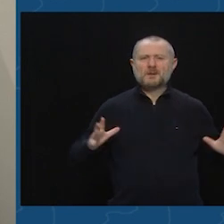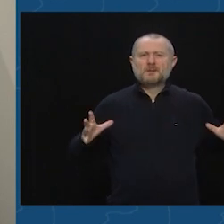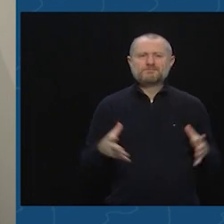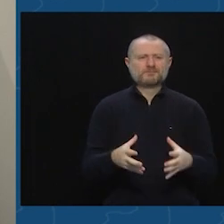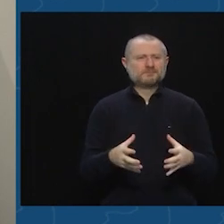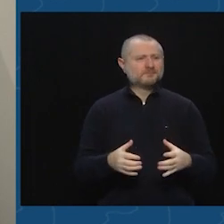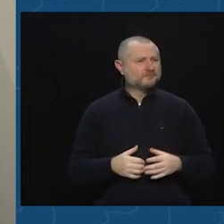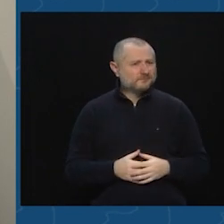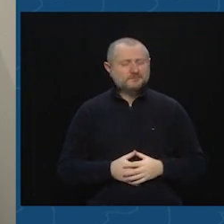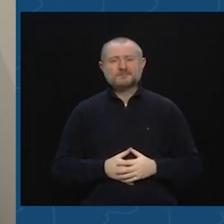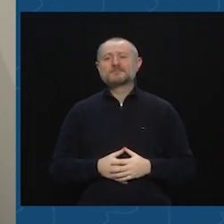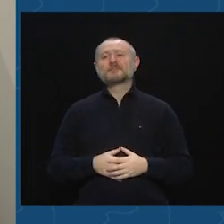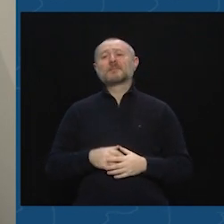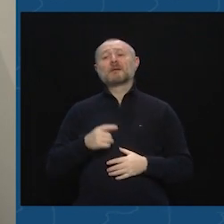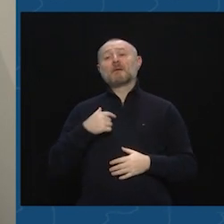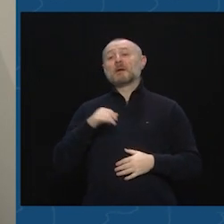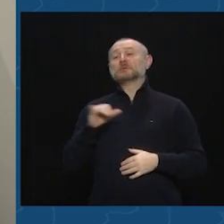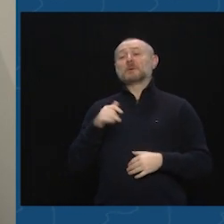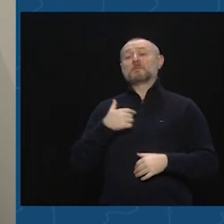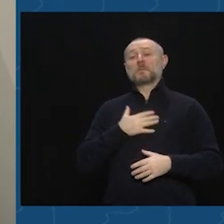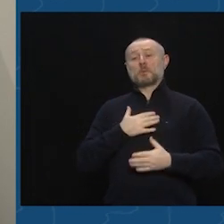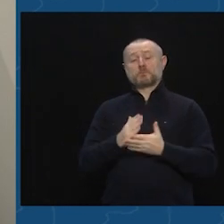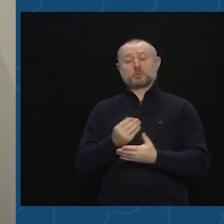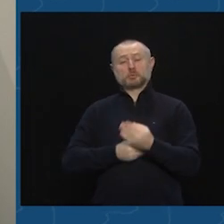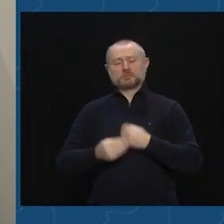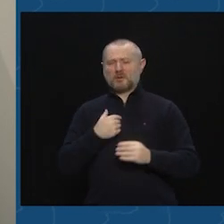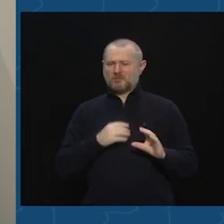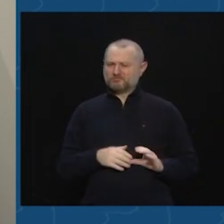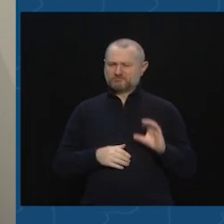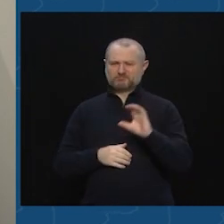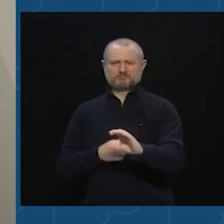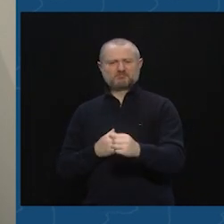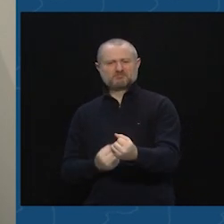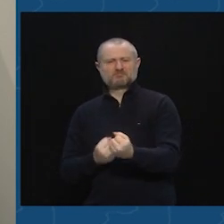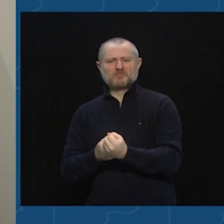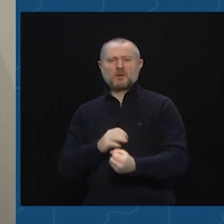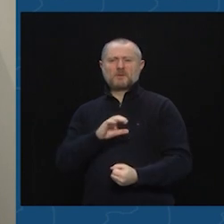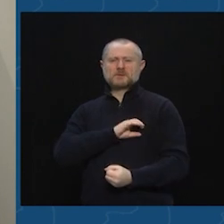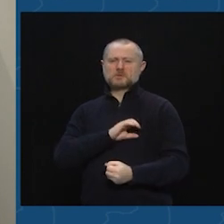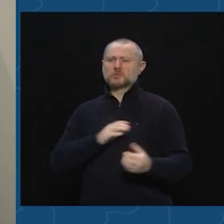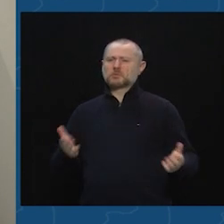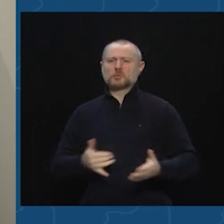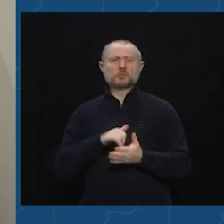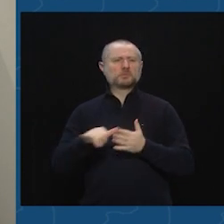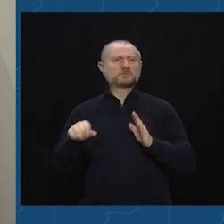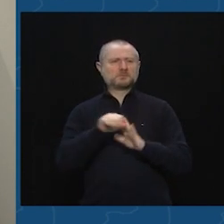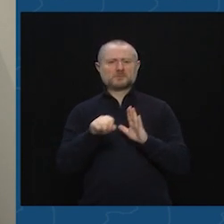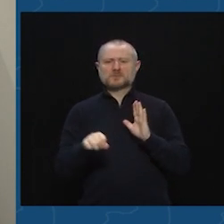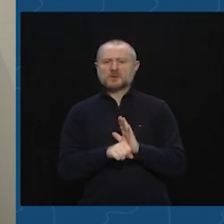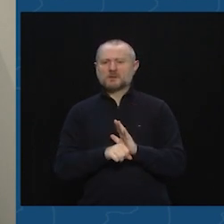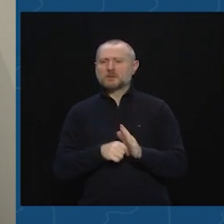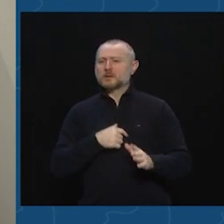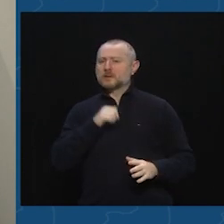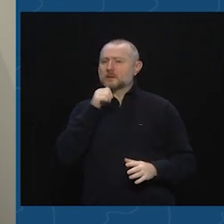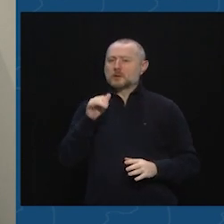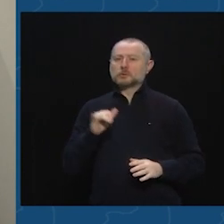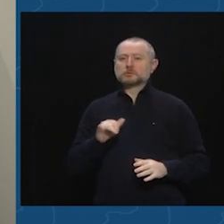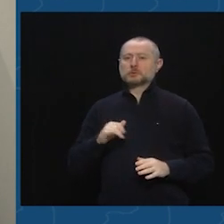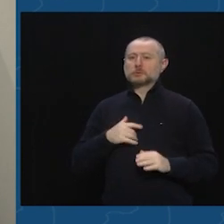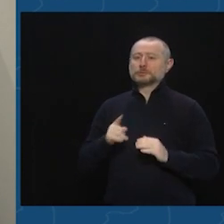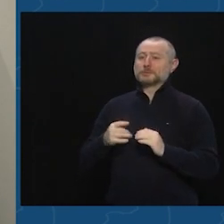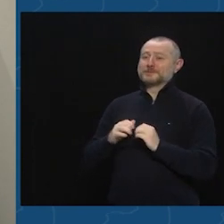law enforcement here in the state of New York, not just with the formation of this task force, but also we've added more money